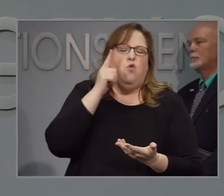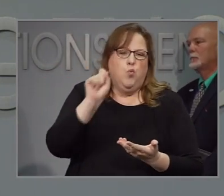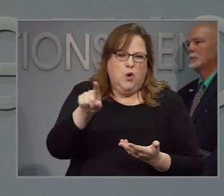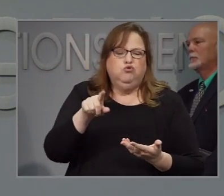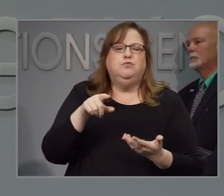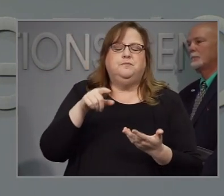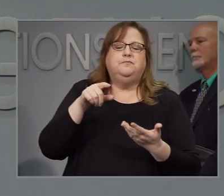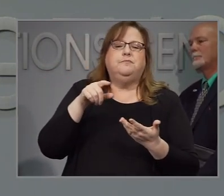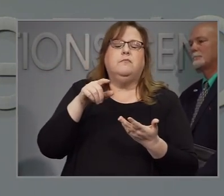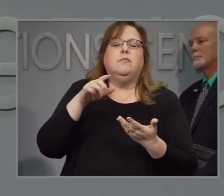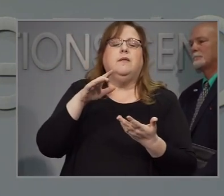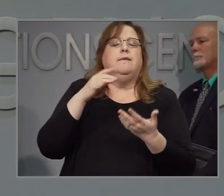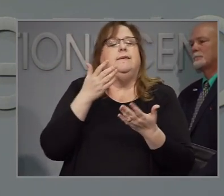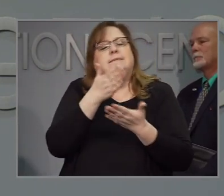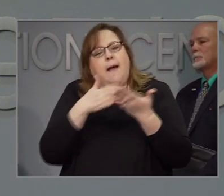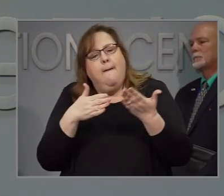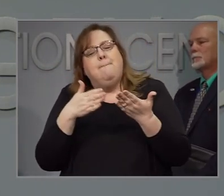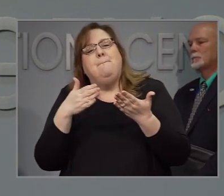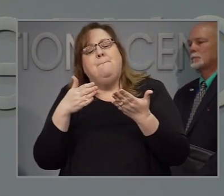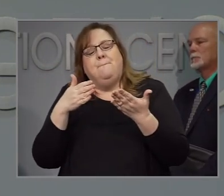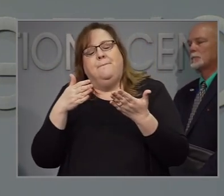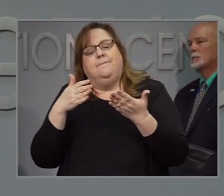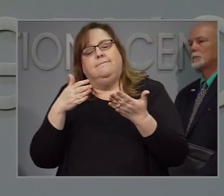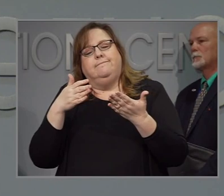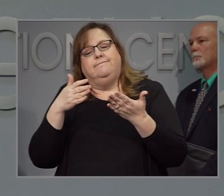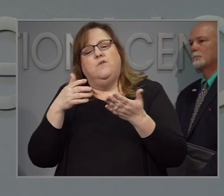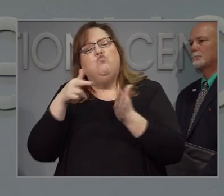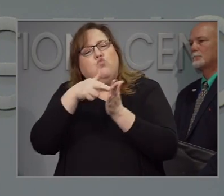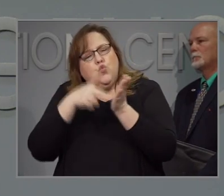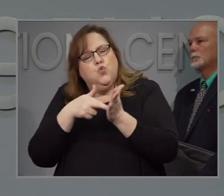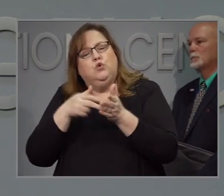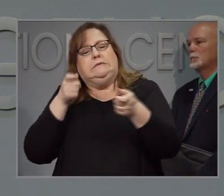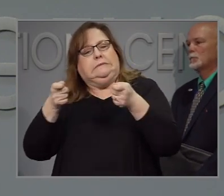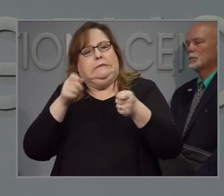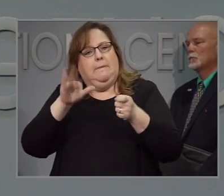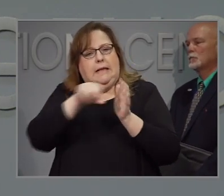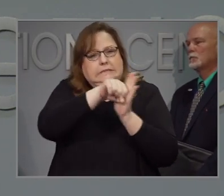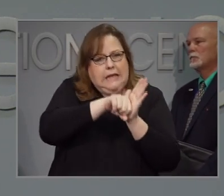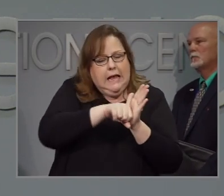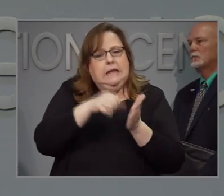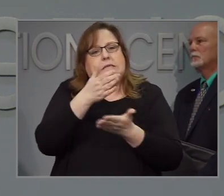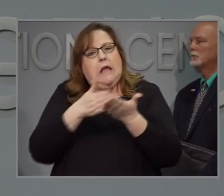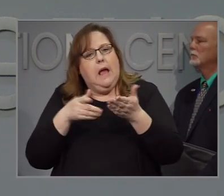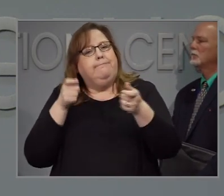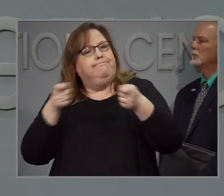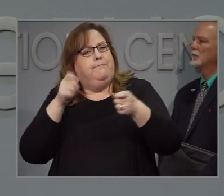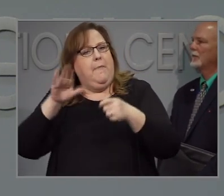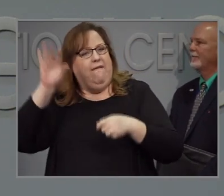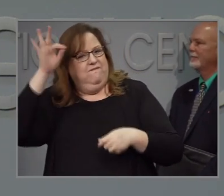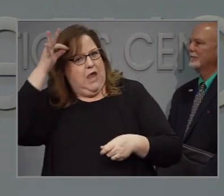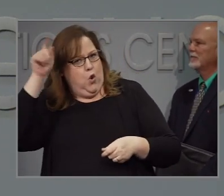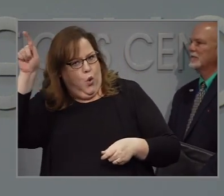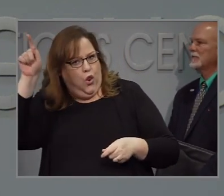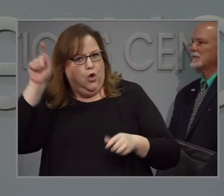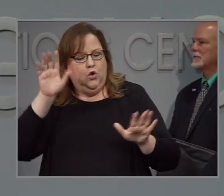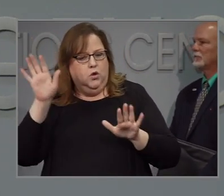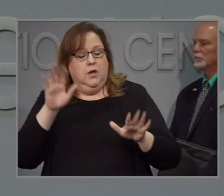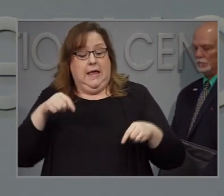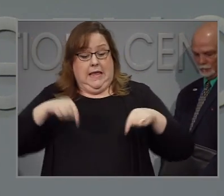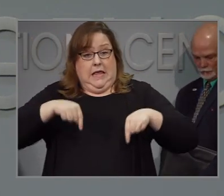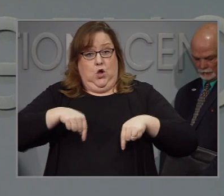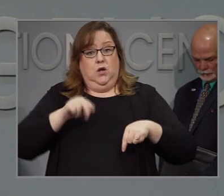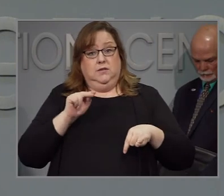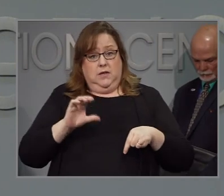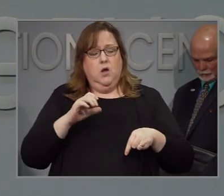rules. We at the Department of Health and Human Services have authority to conduct on-site